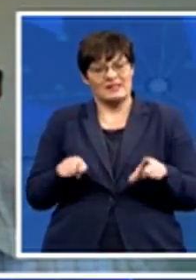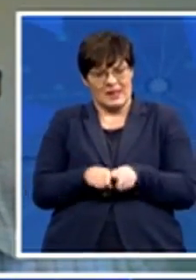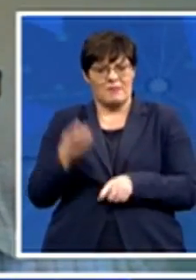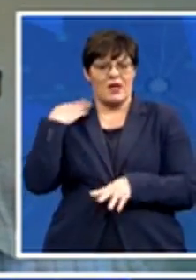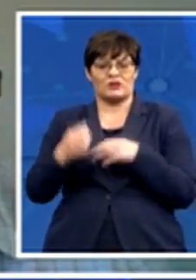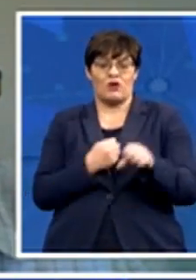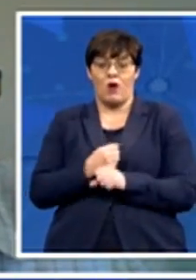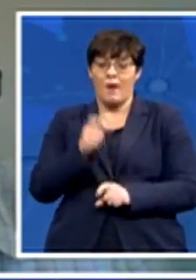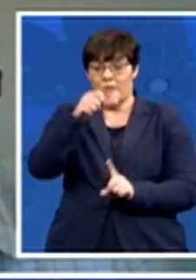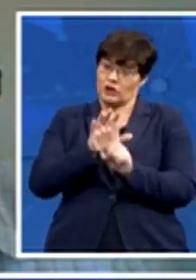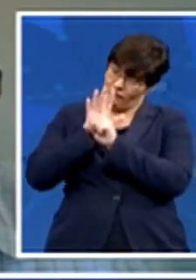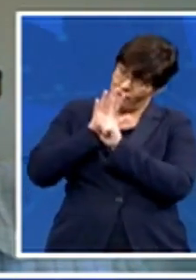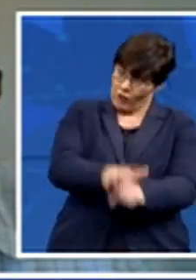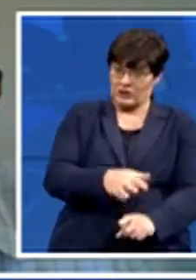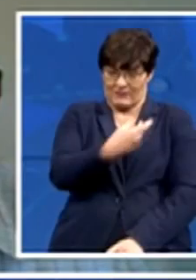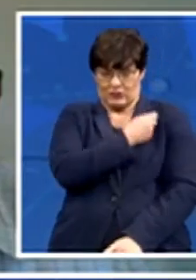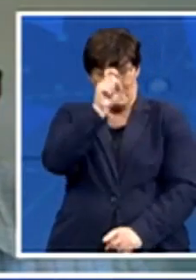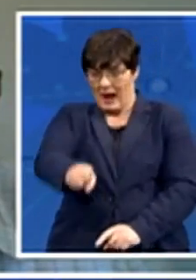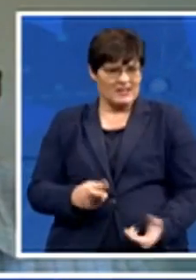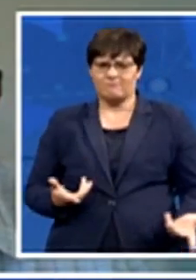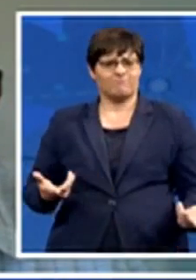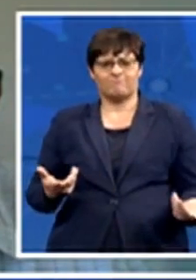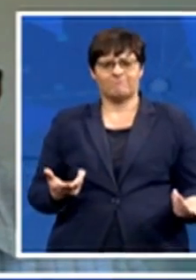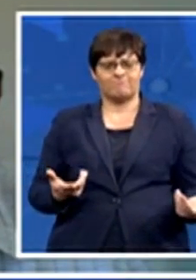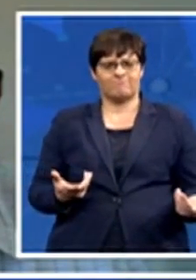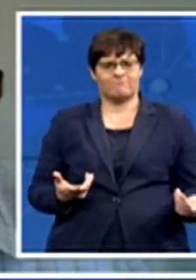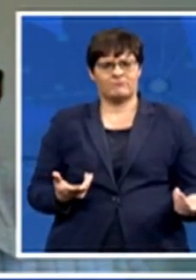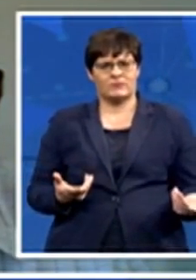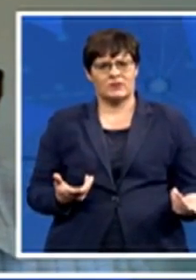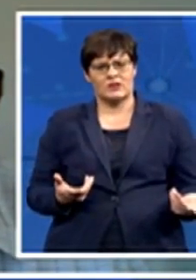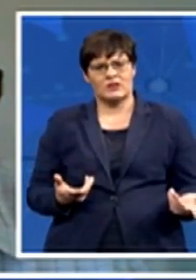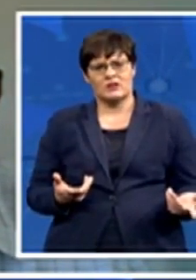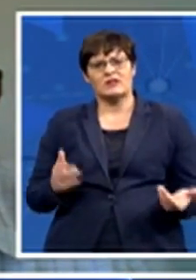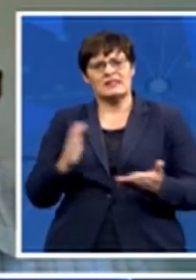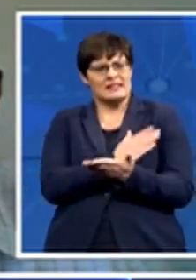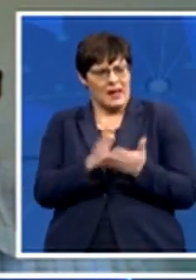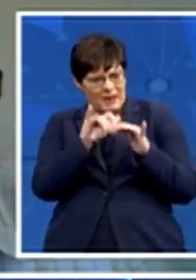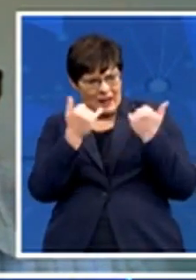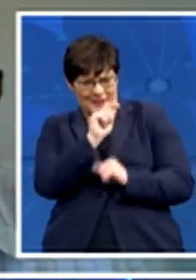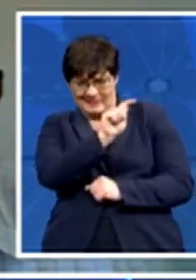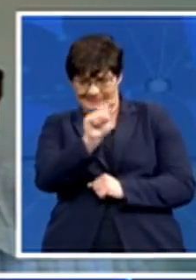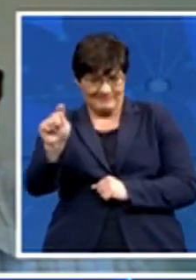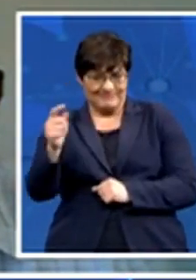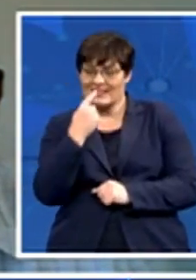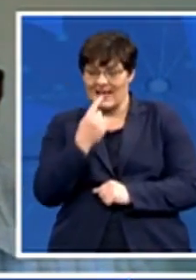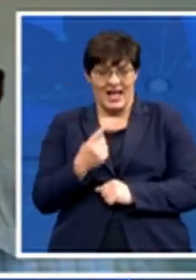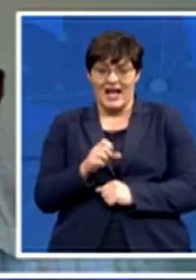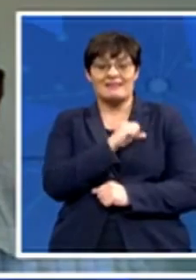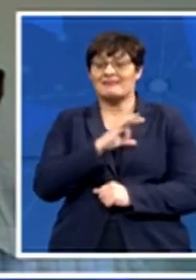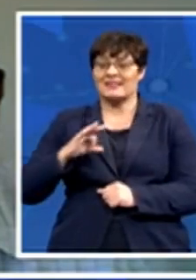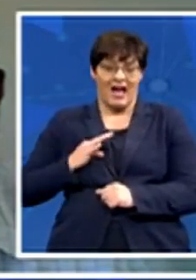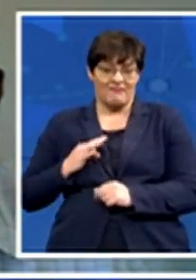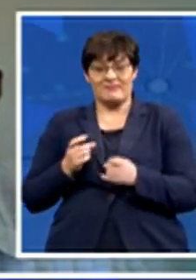vaccinate. And there's been insinuations by some companies that at some point they will start forcing people to vaccinate, and those who do